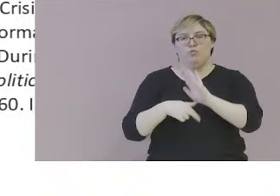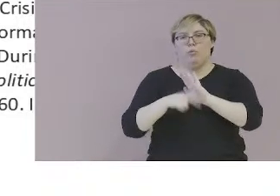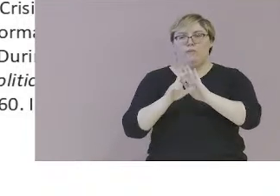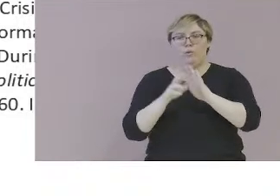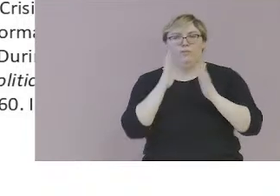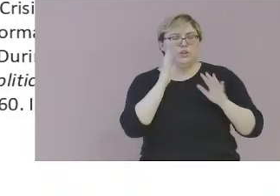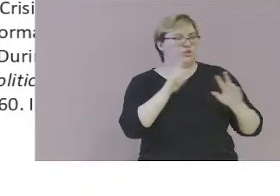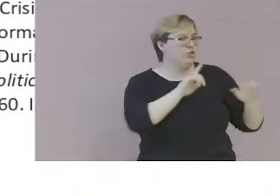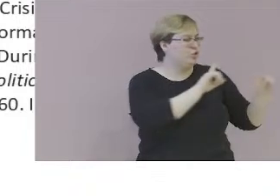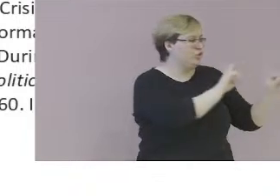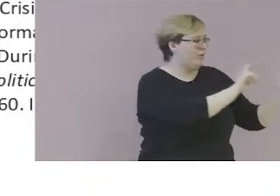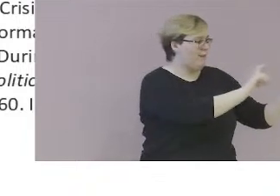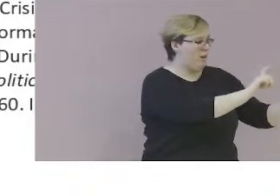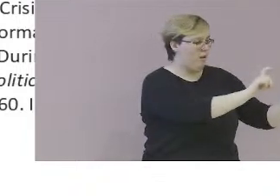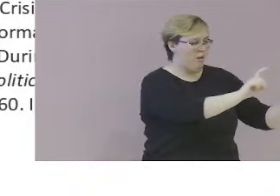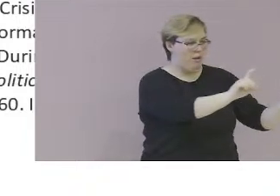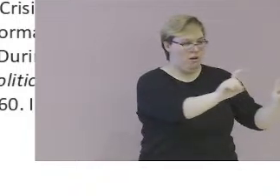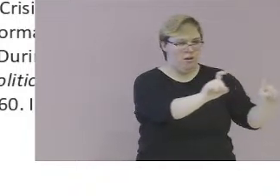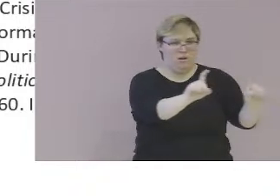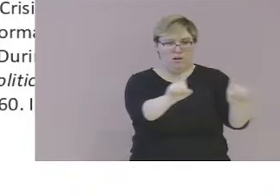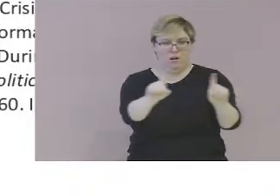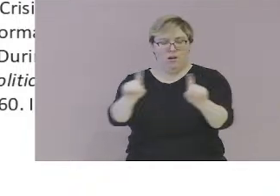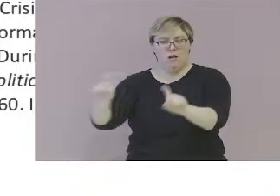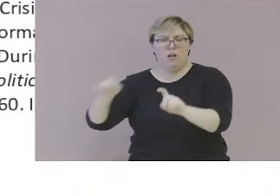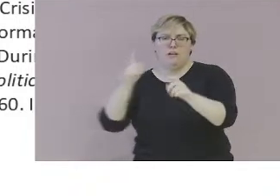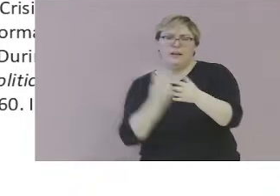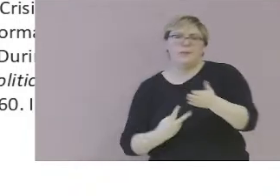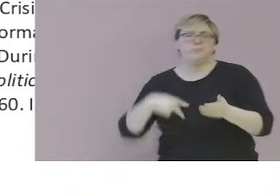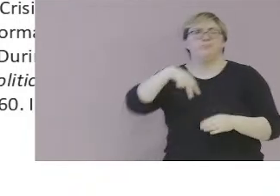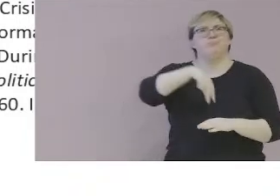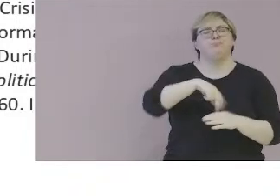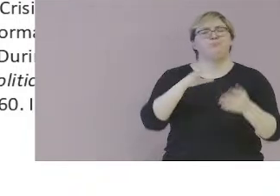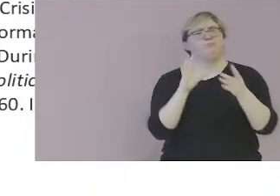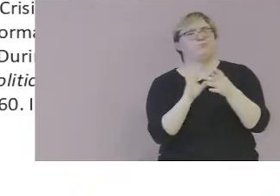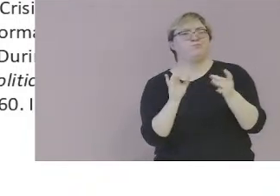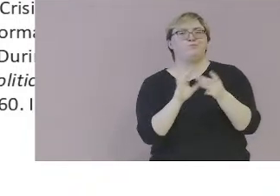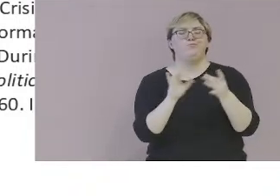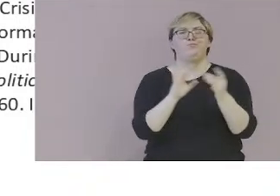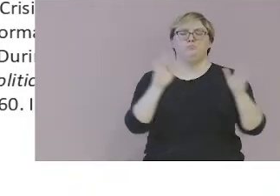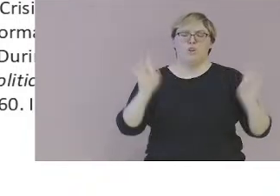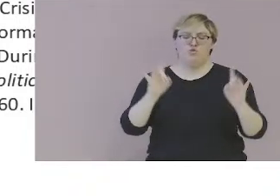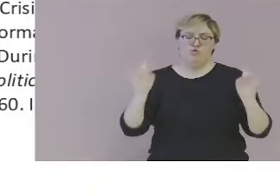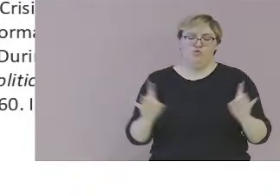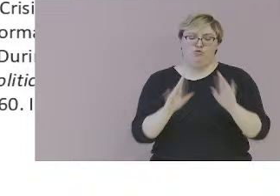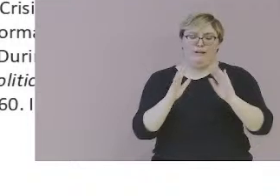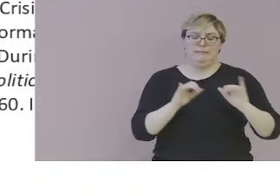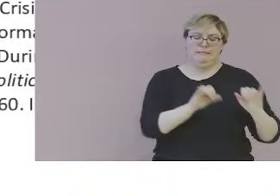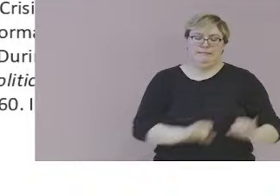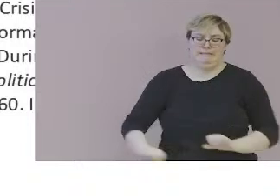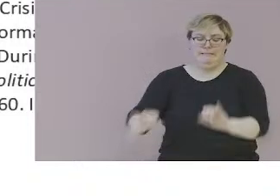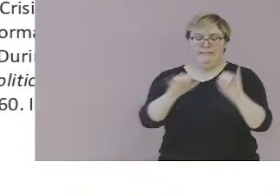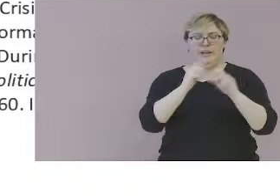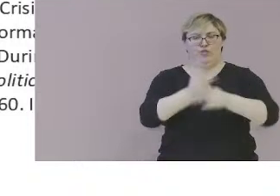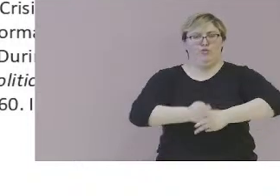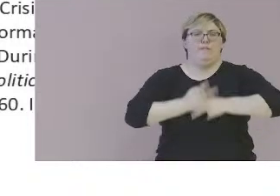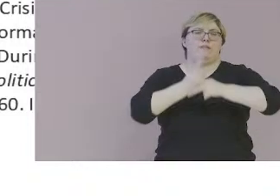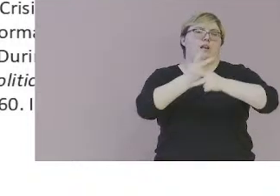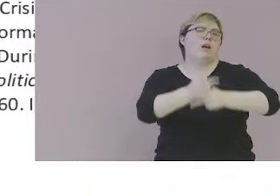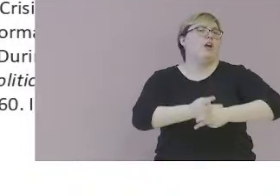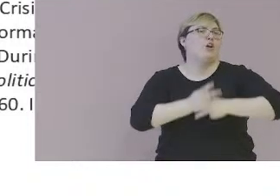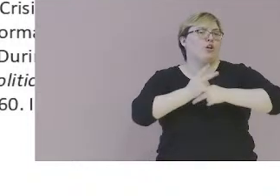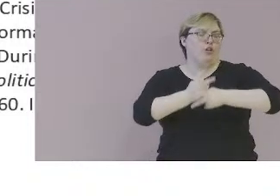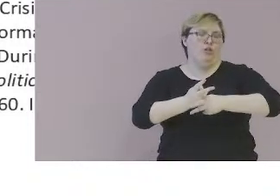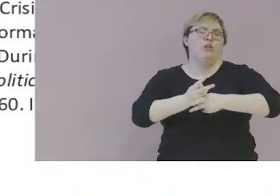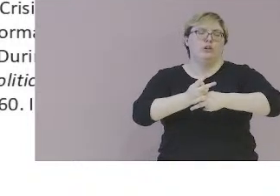that, quote, crisis standards of care adopted by hospitals and state agencies, again for emergency situations,